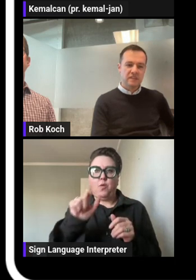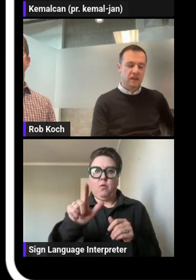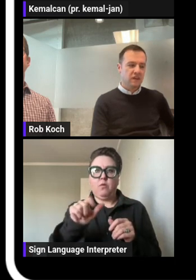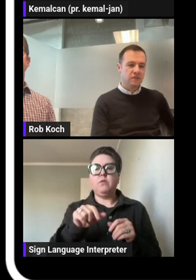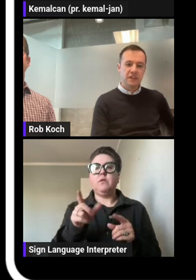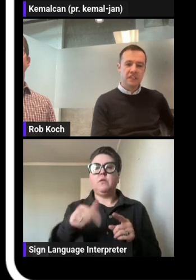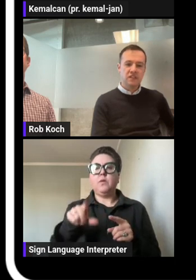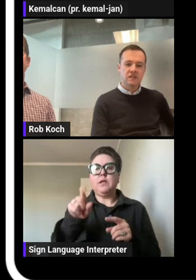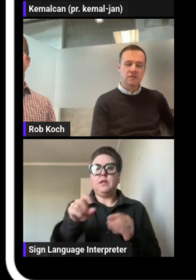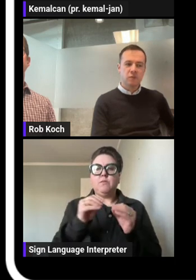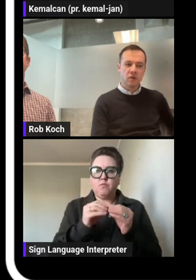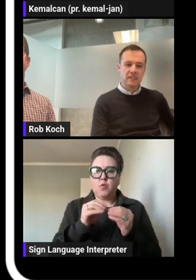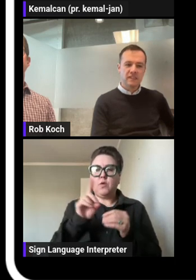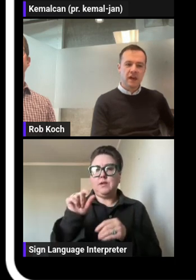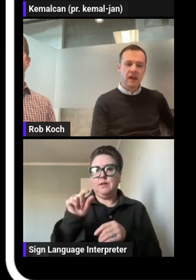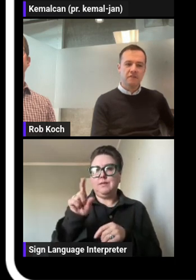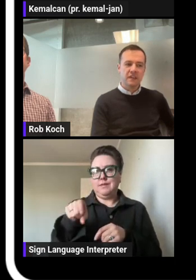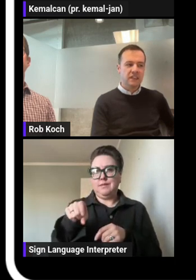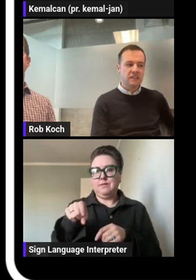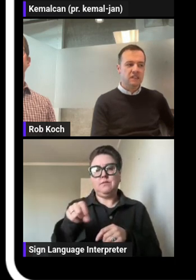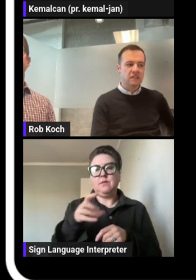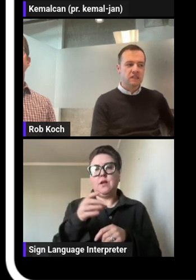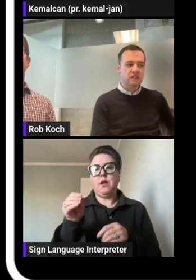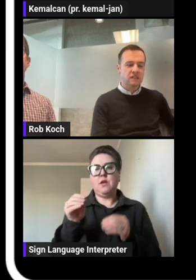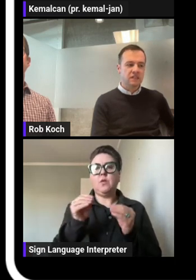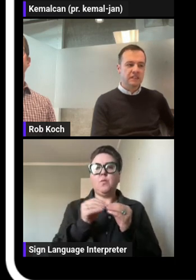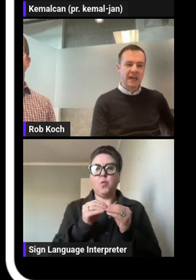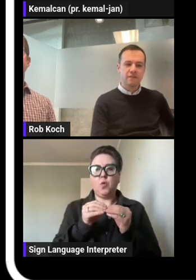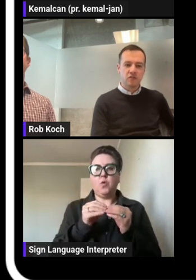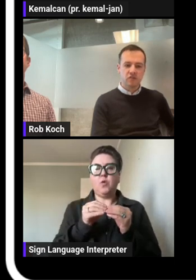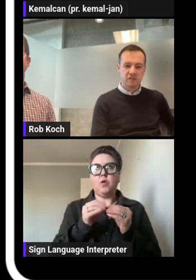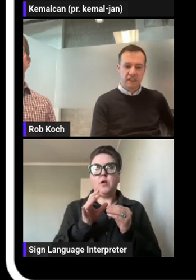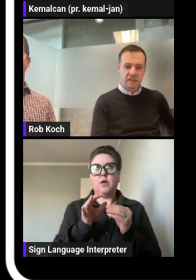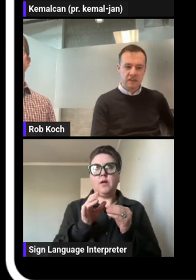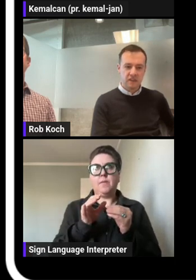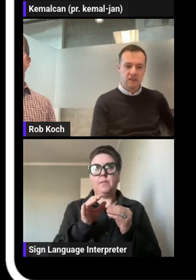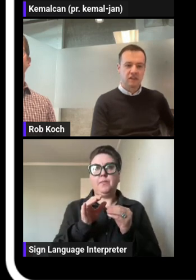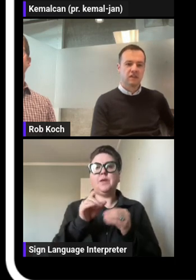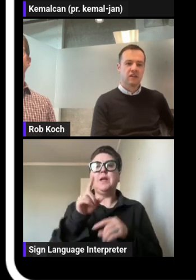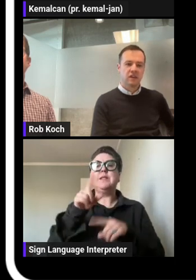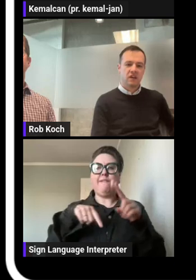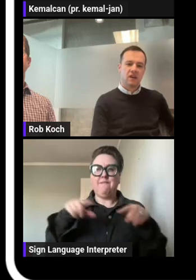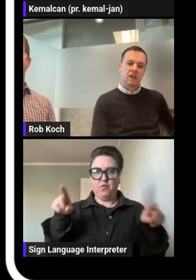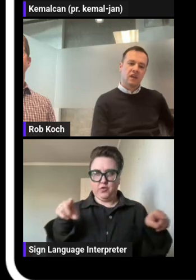more data. We need more data, and we need diverse data.